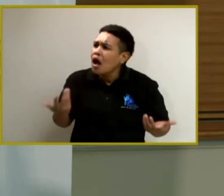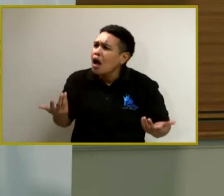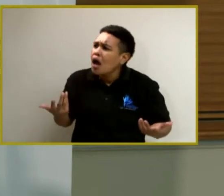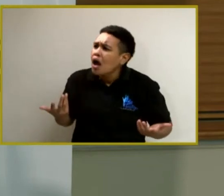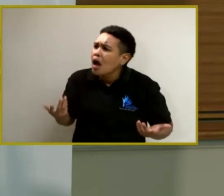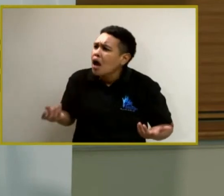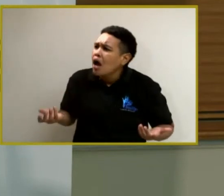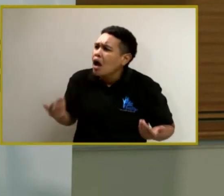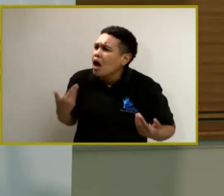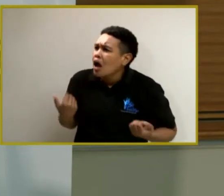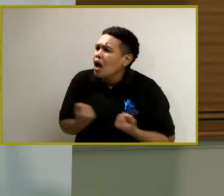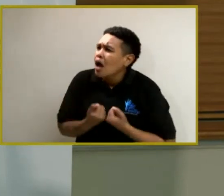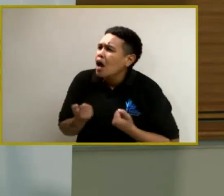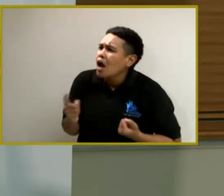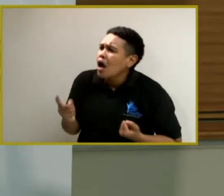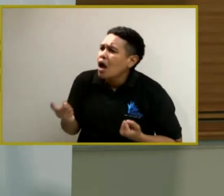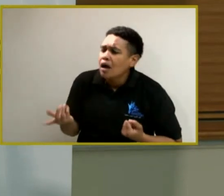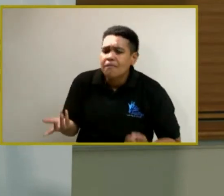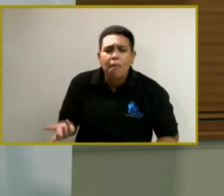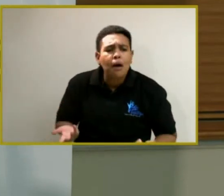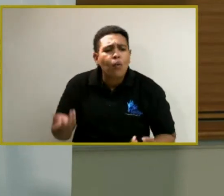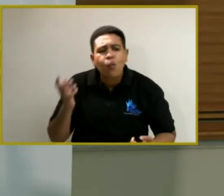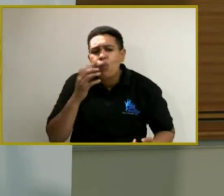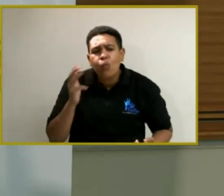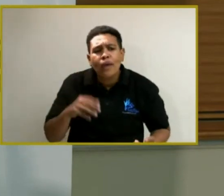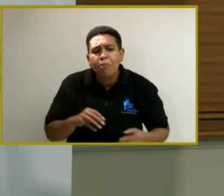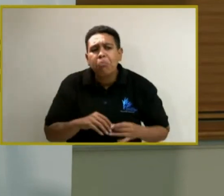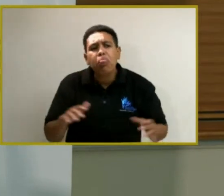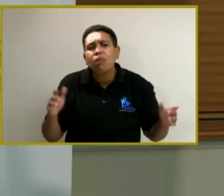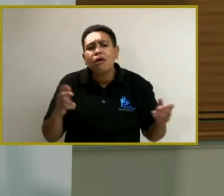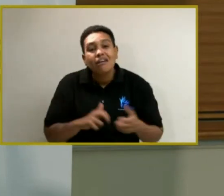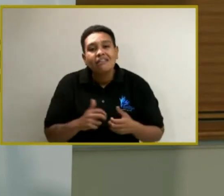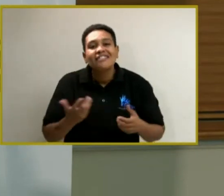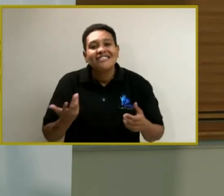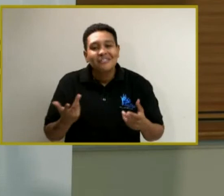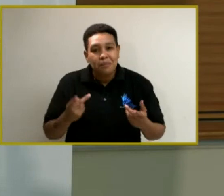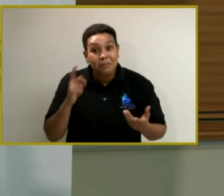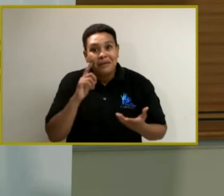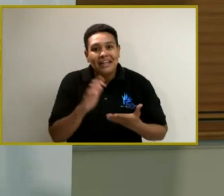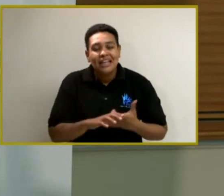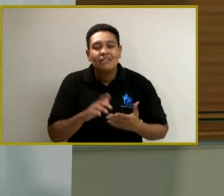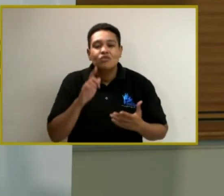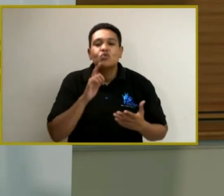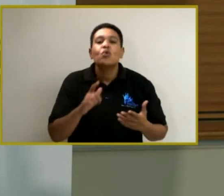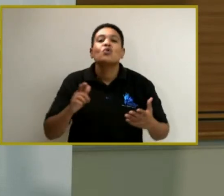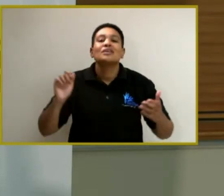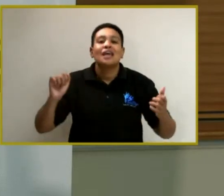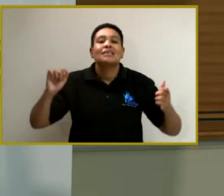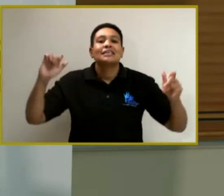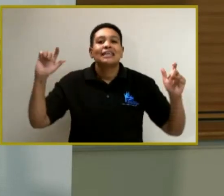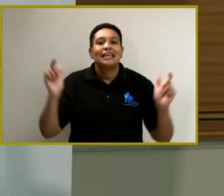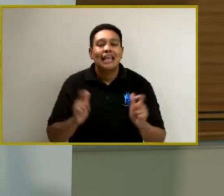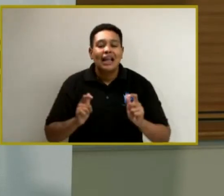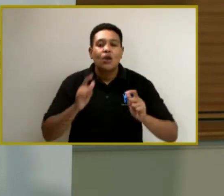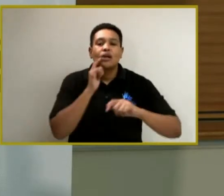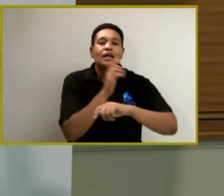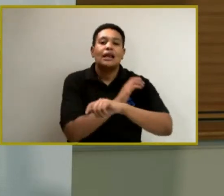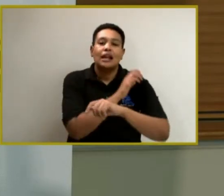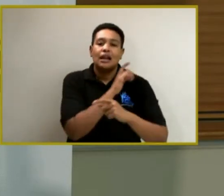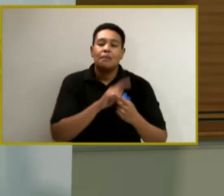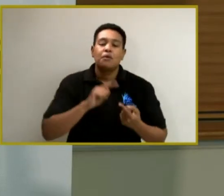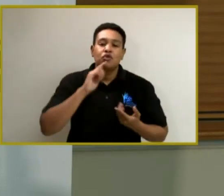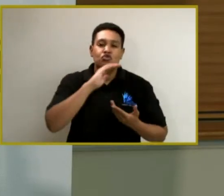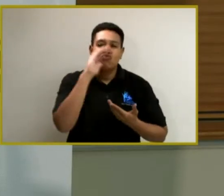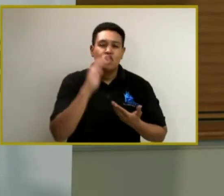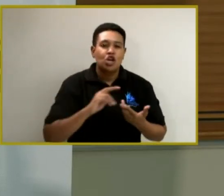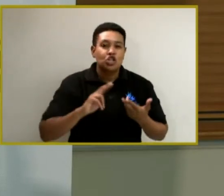worsen. So there's no doubt that, you know, scaling down the clinics and the reduction